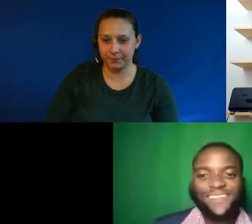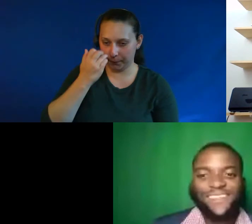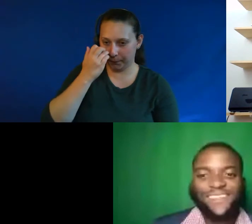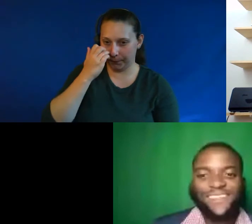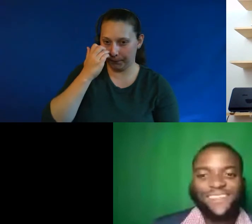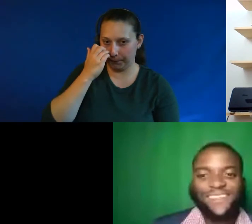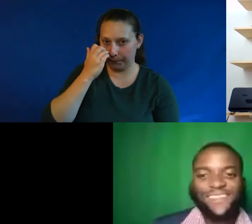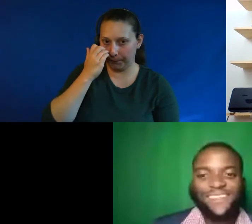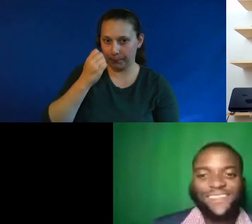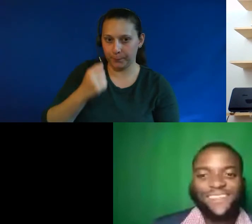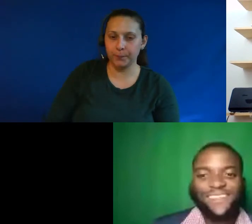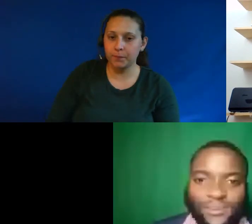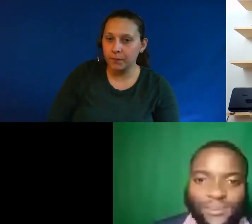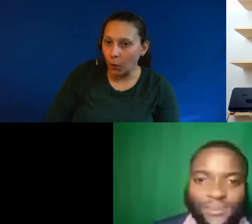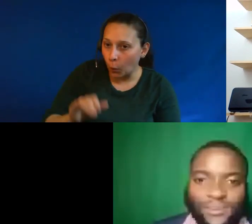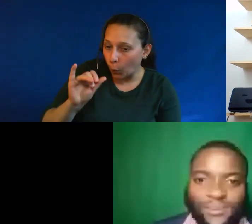Victor,